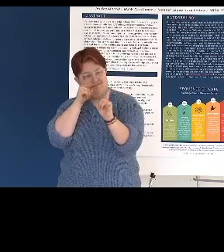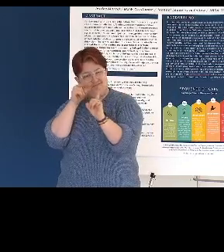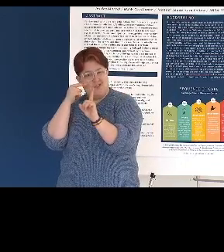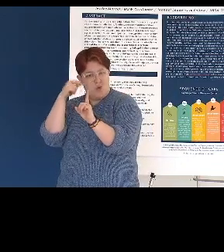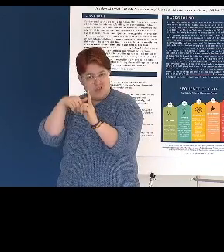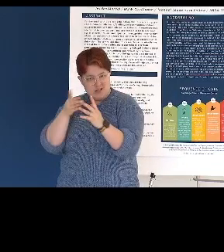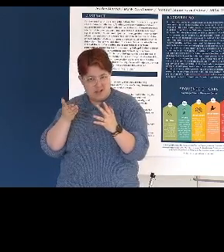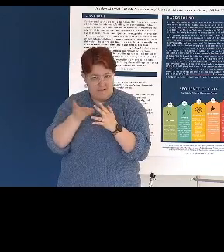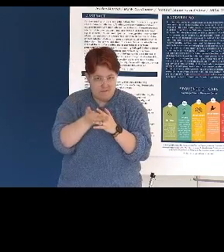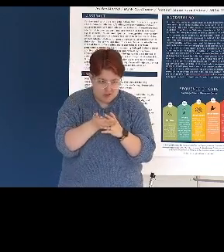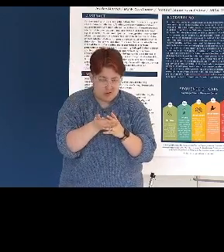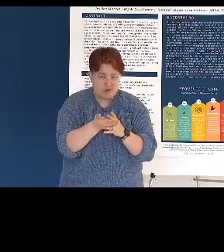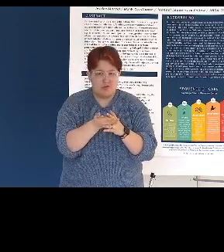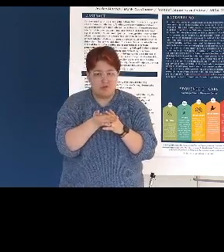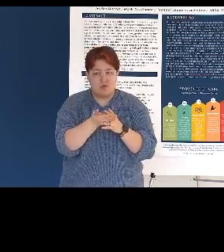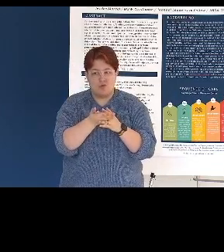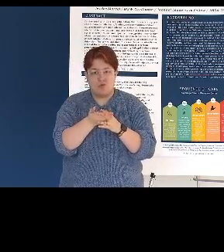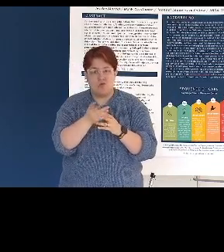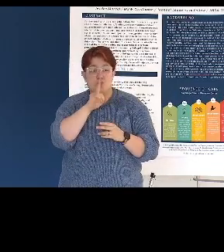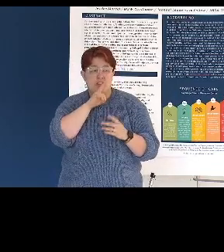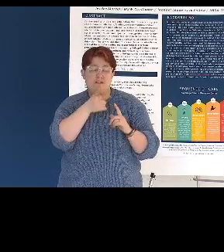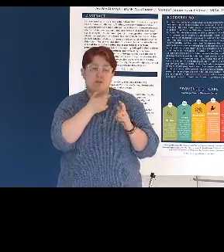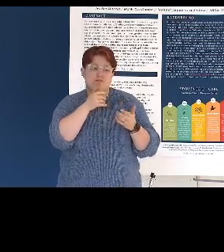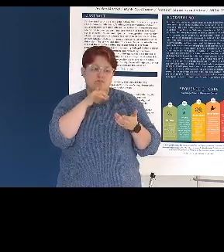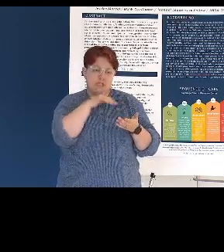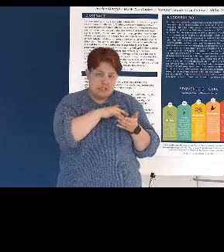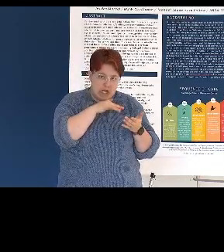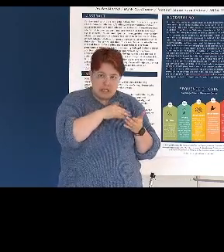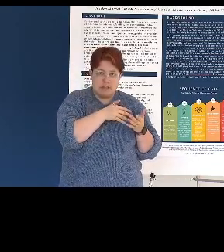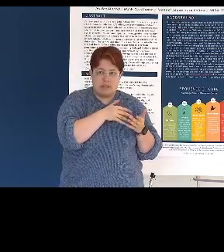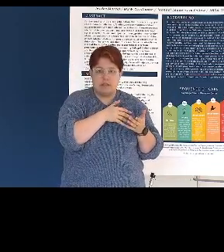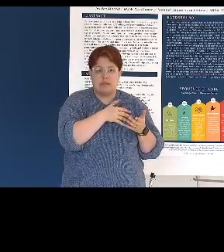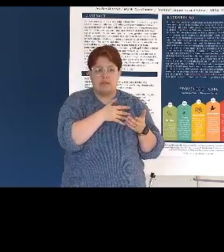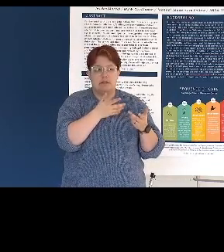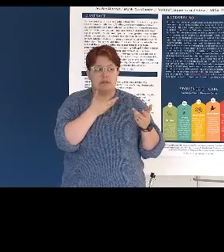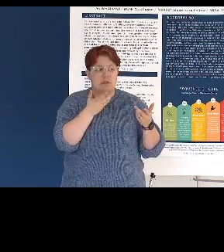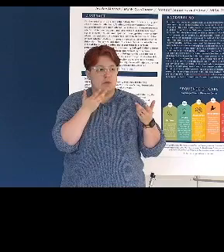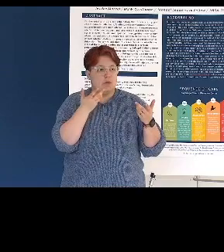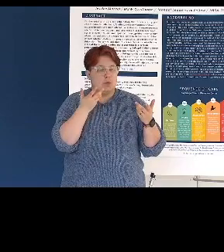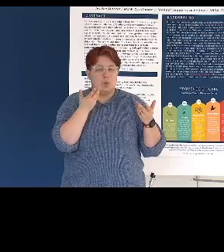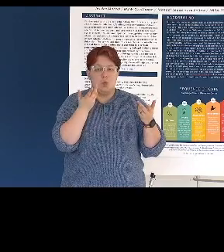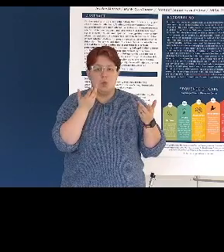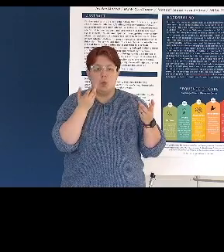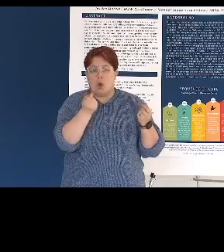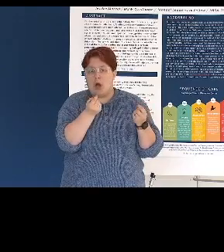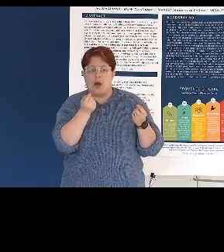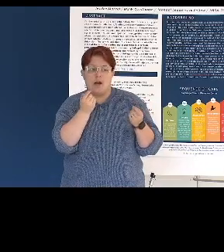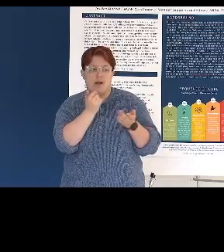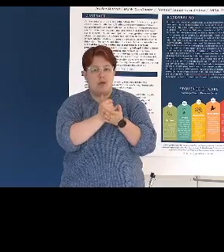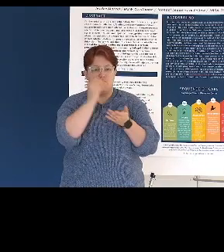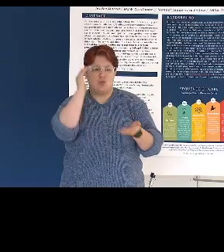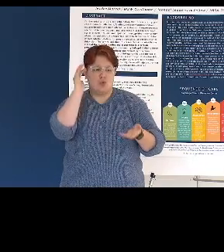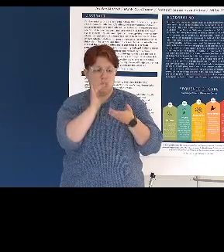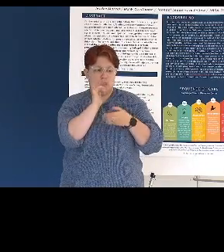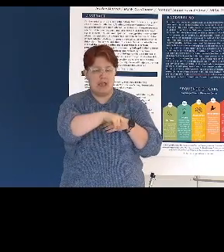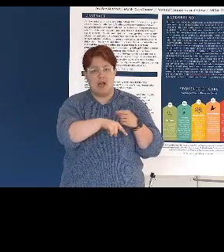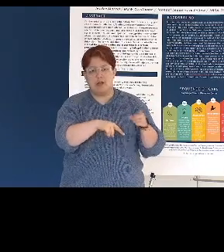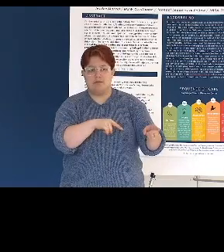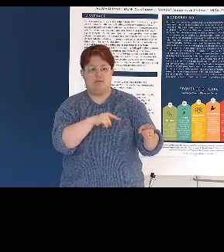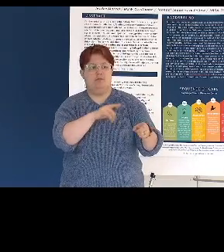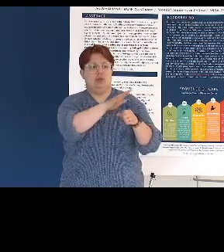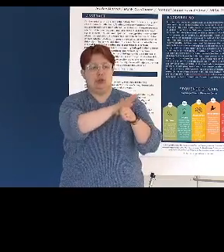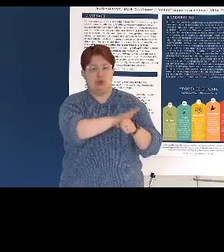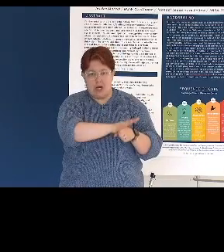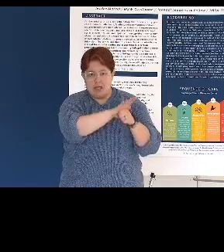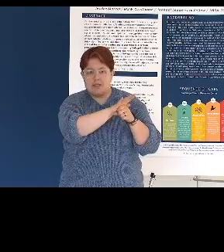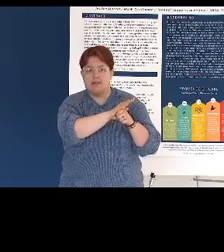8 targets are really coming out of the literature of what can help reduce high-achieving school student